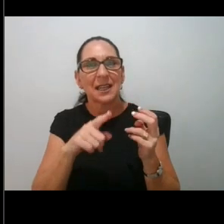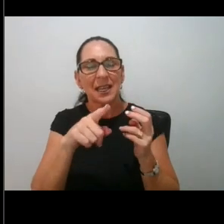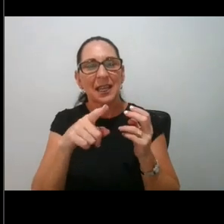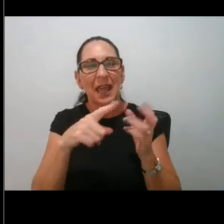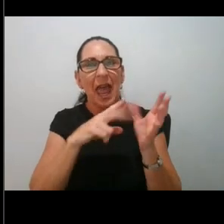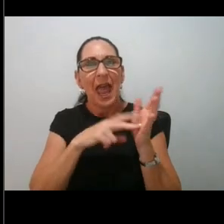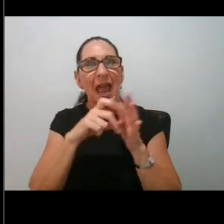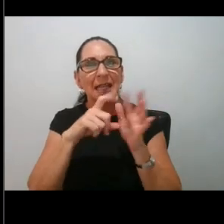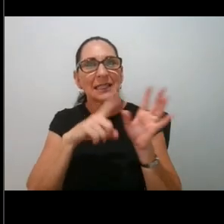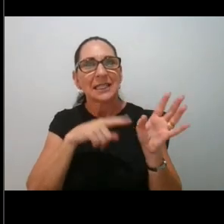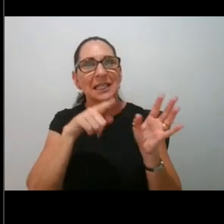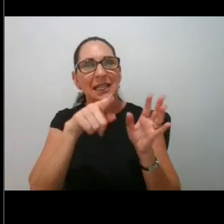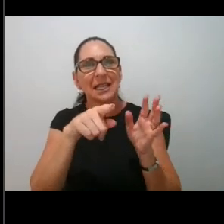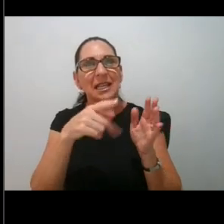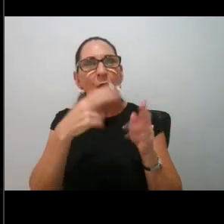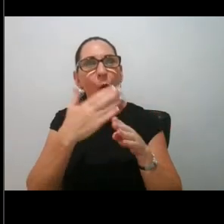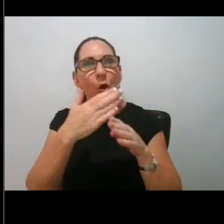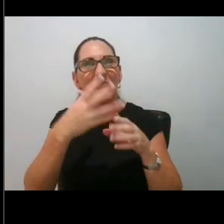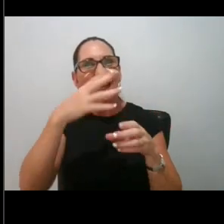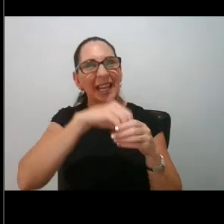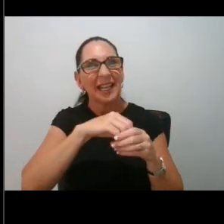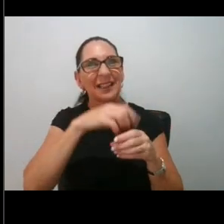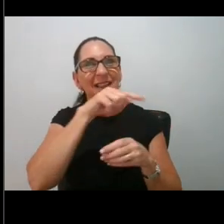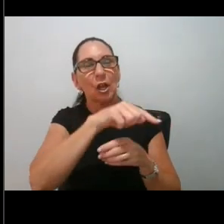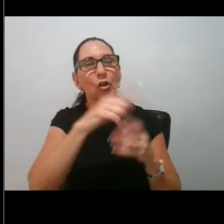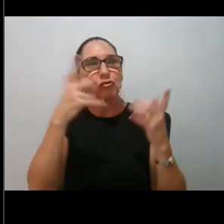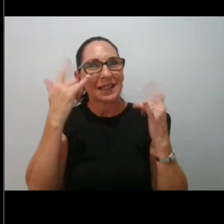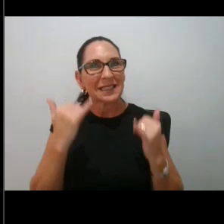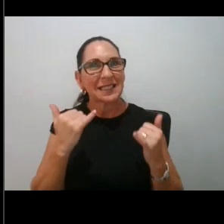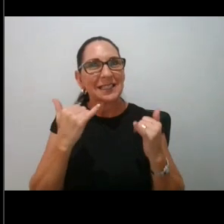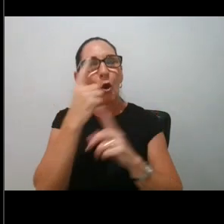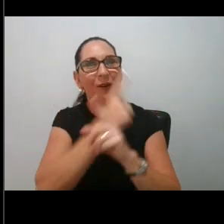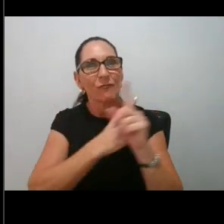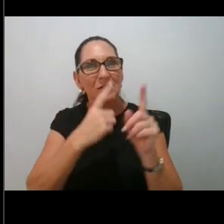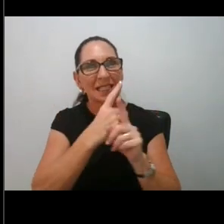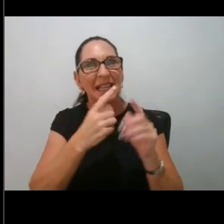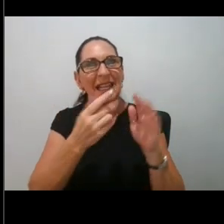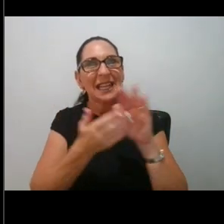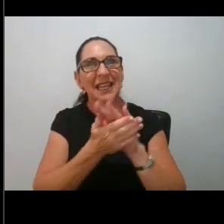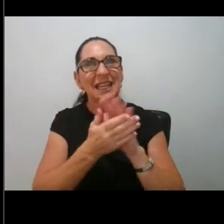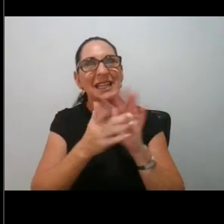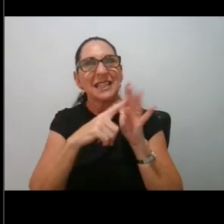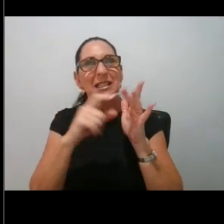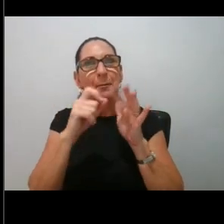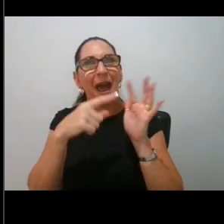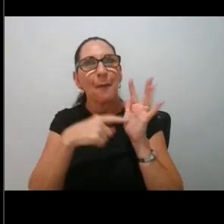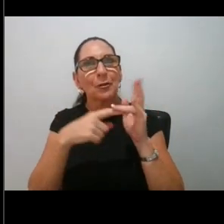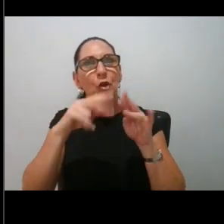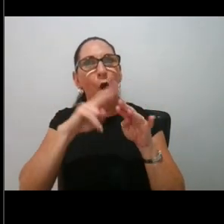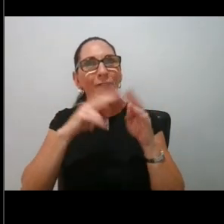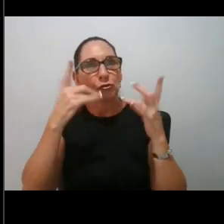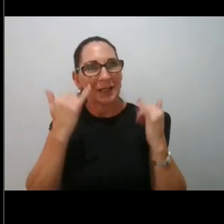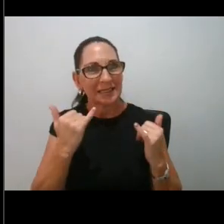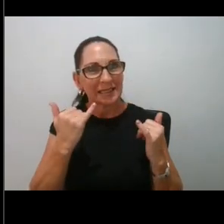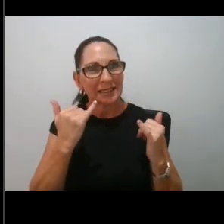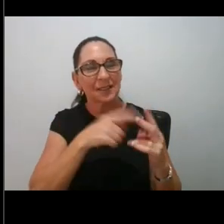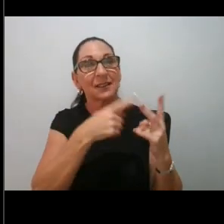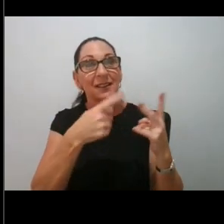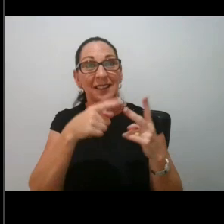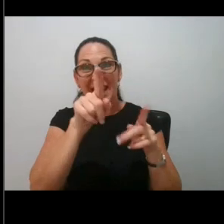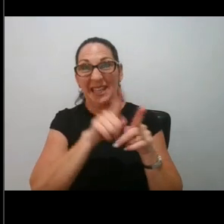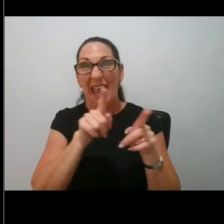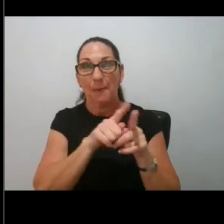Convener Adult Restorative Justice Conferencing in the Dispute Resolution Branch at the Department of Justice, and Emma Yates is also a Convener in the same